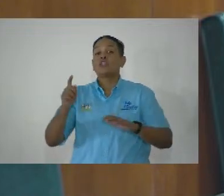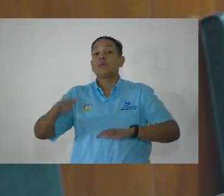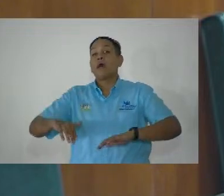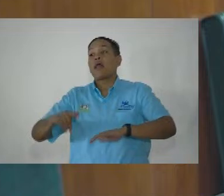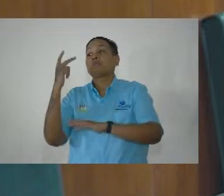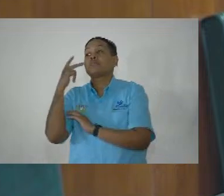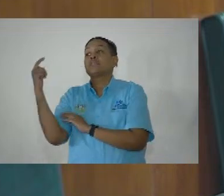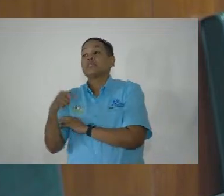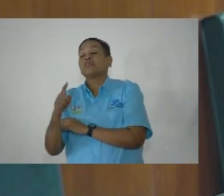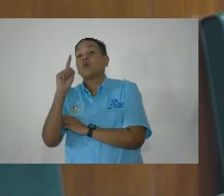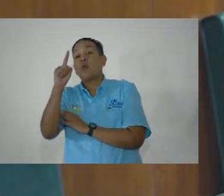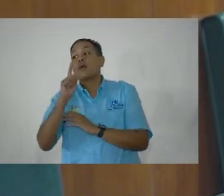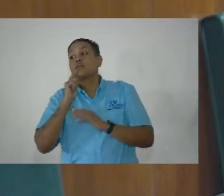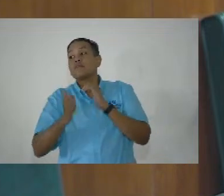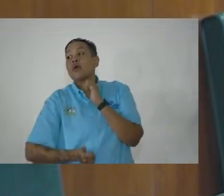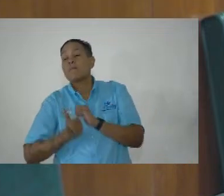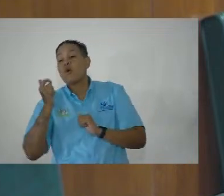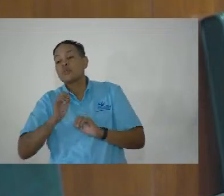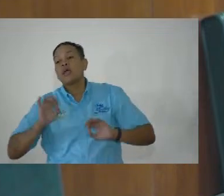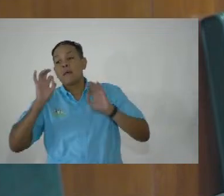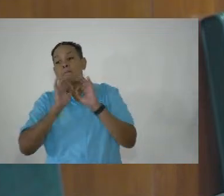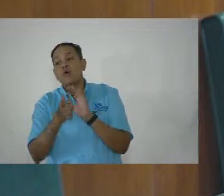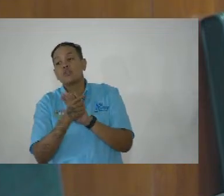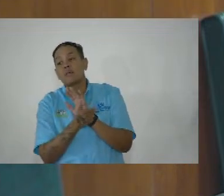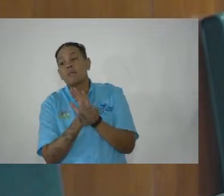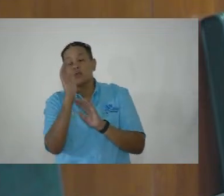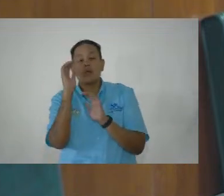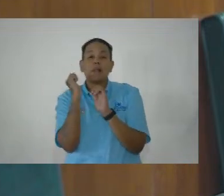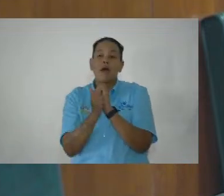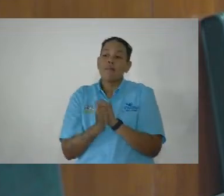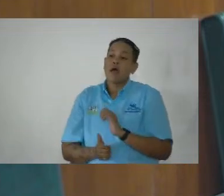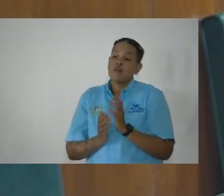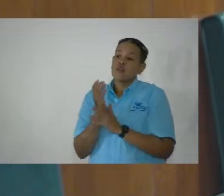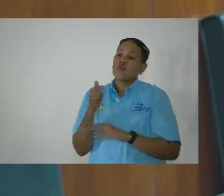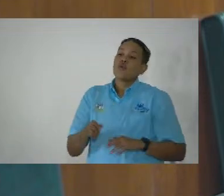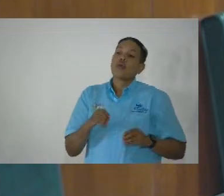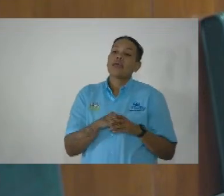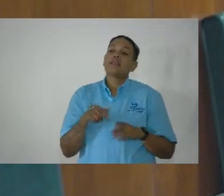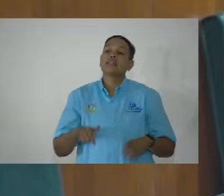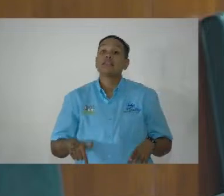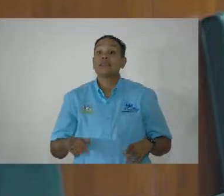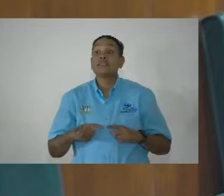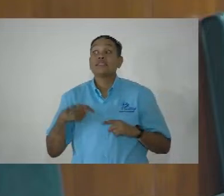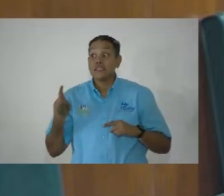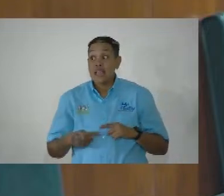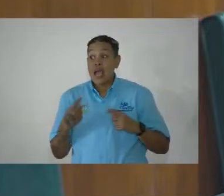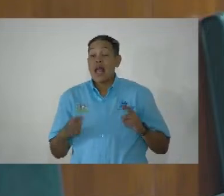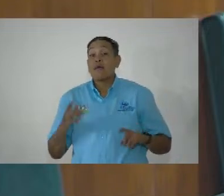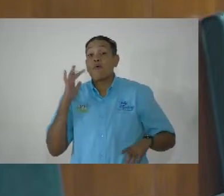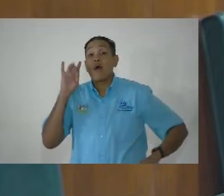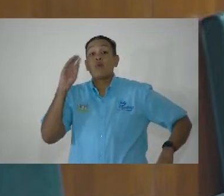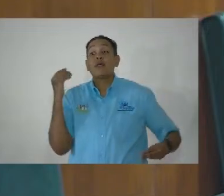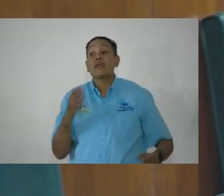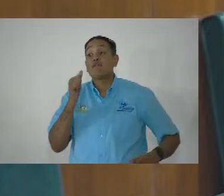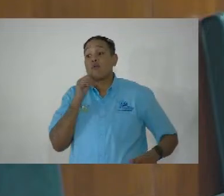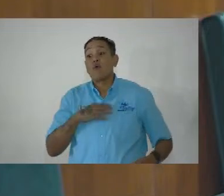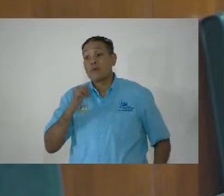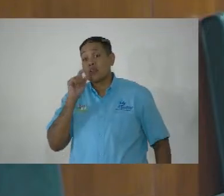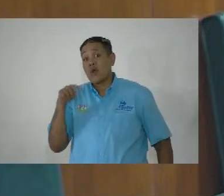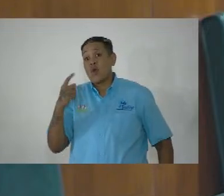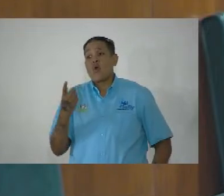sees this as one of its most important bills that we will pass in this cycle, because it will give women not only